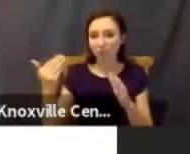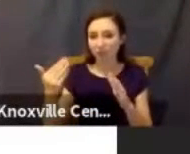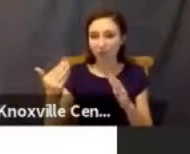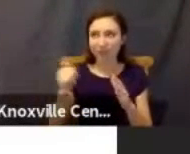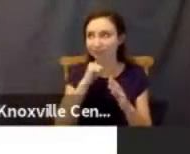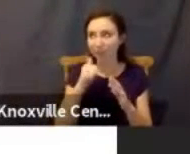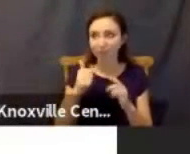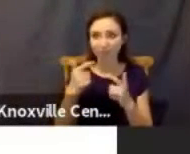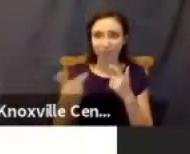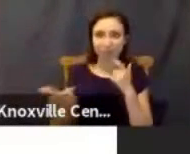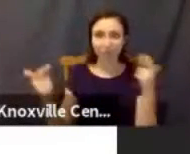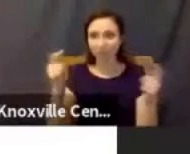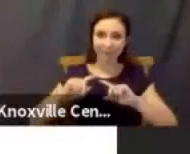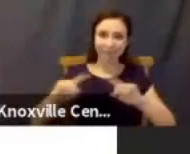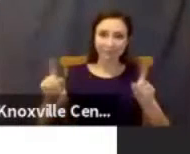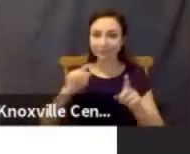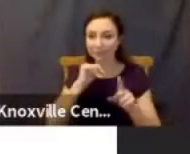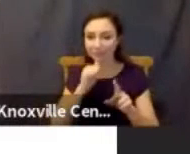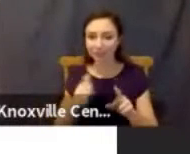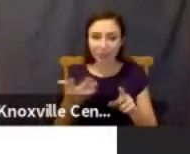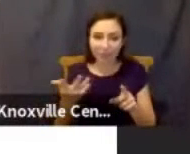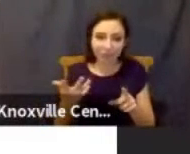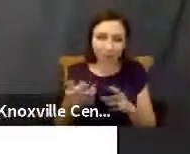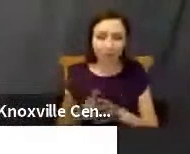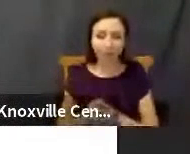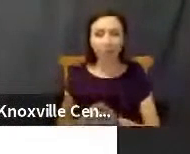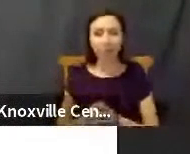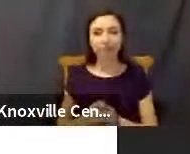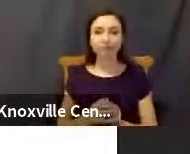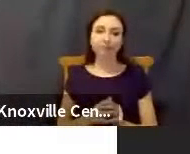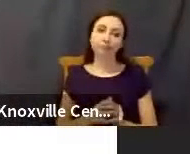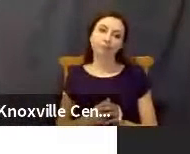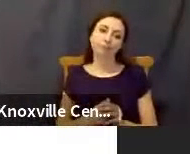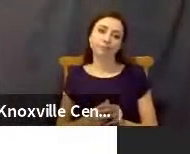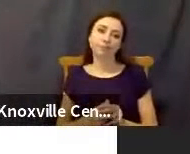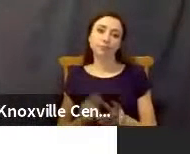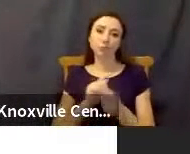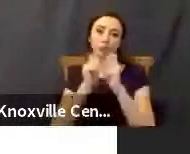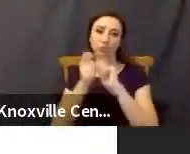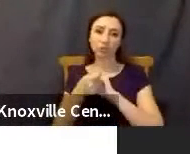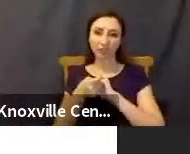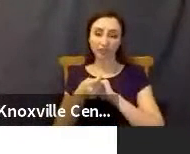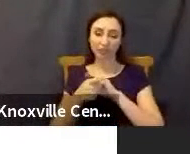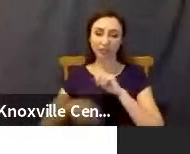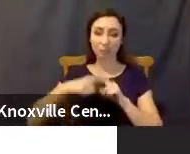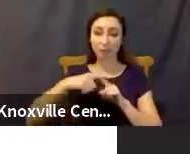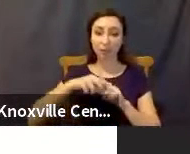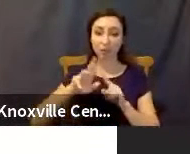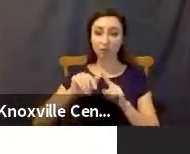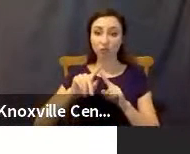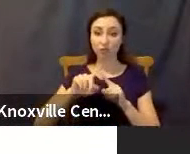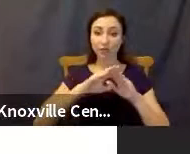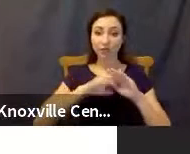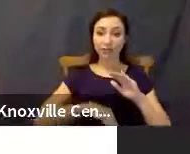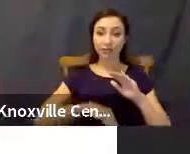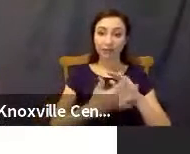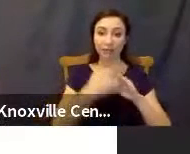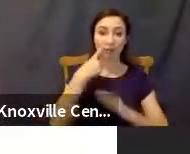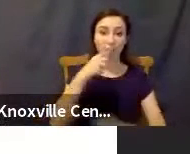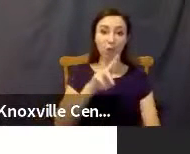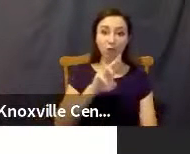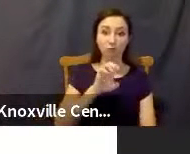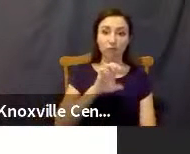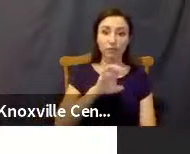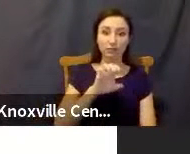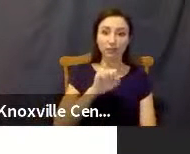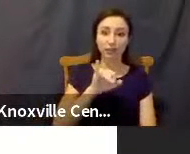that much of a difference. So to change the positivity rate to less than 5 for recession and